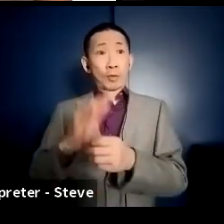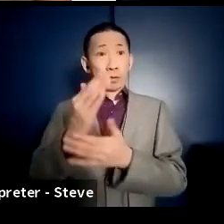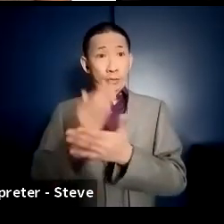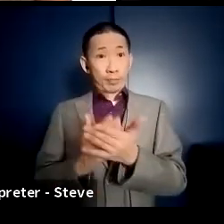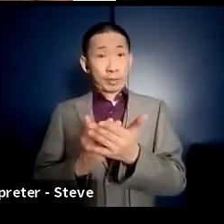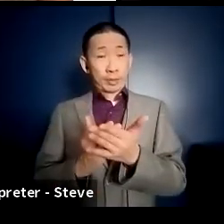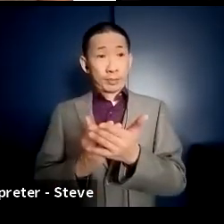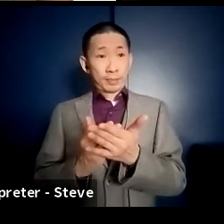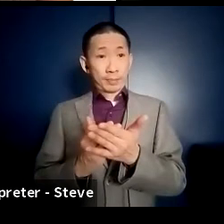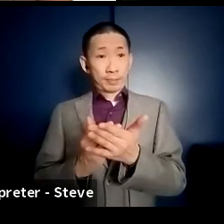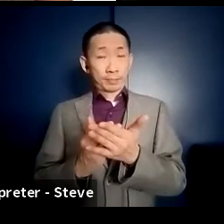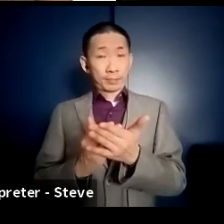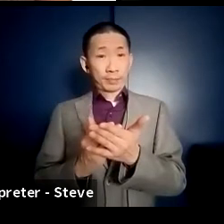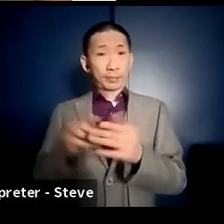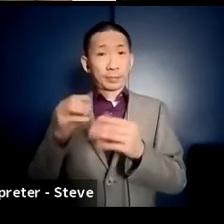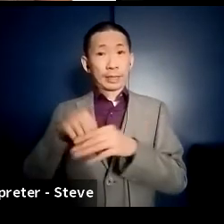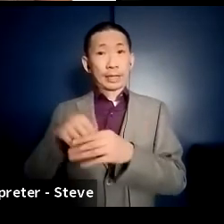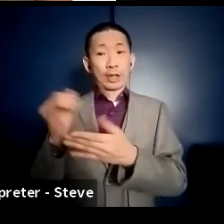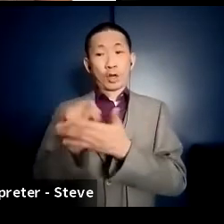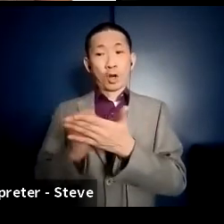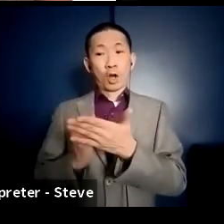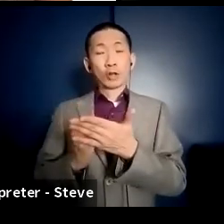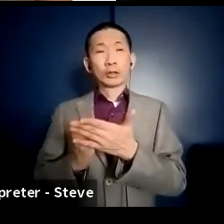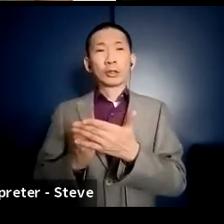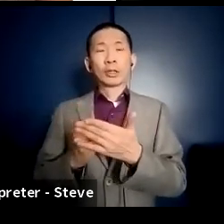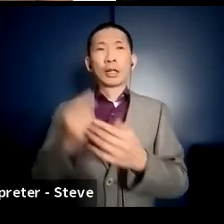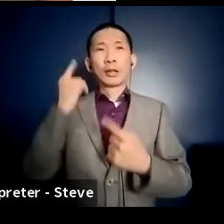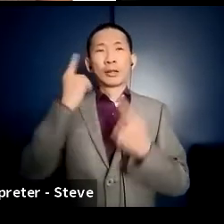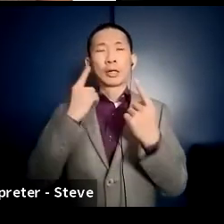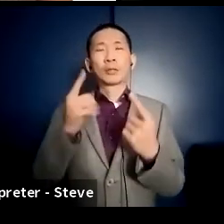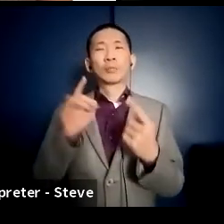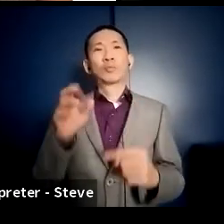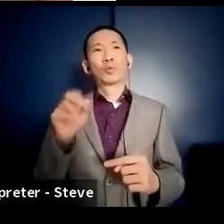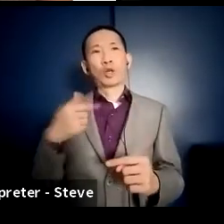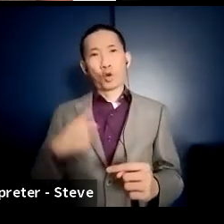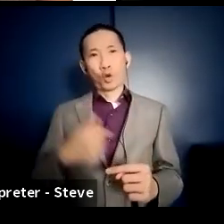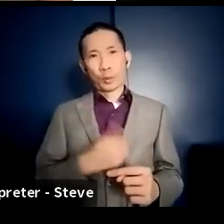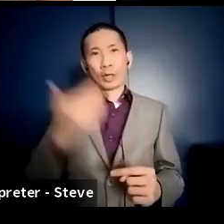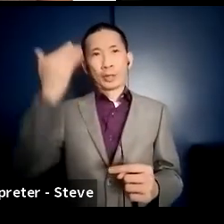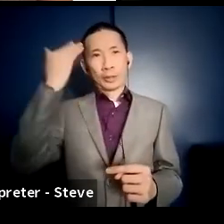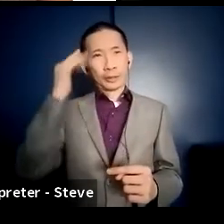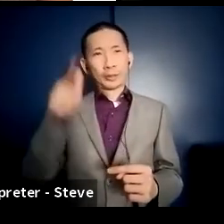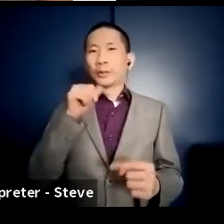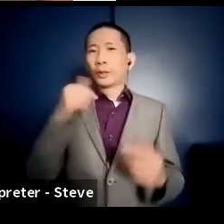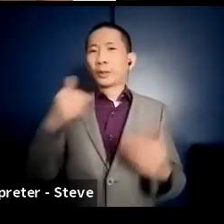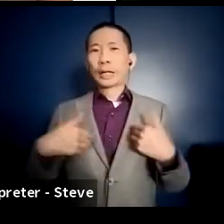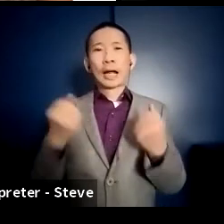places, in the arts field, looking at, okay, we know that there aren't very many